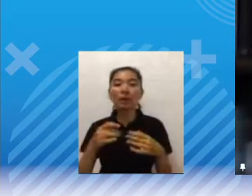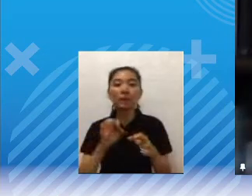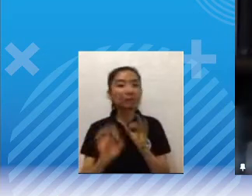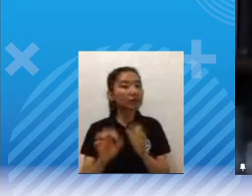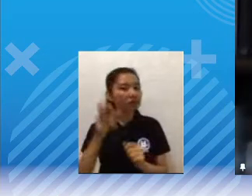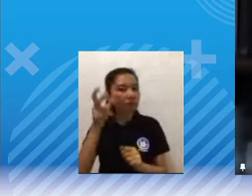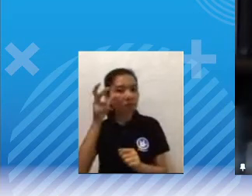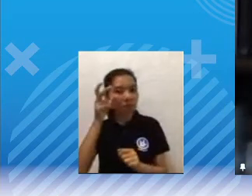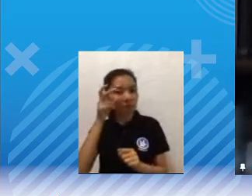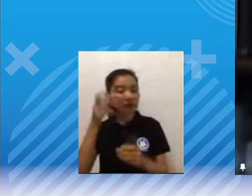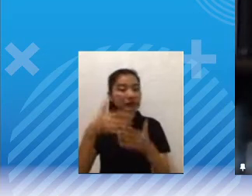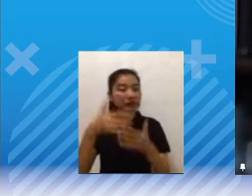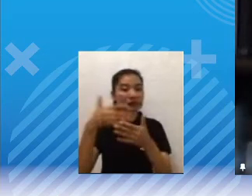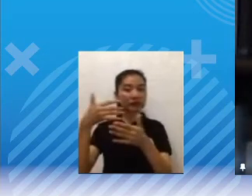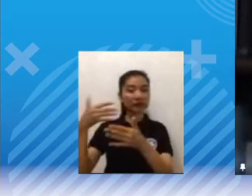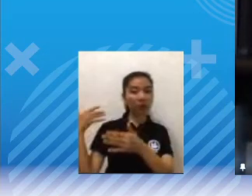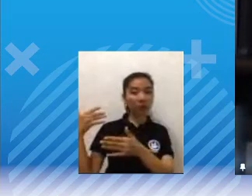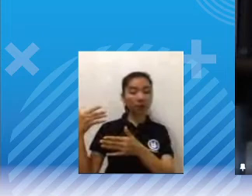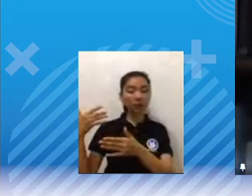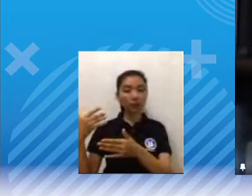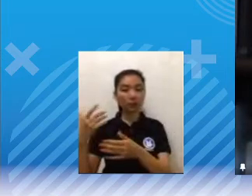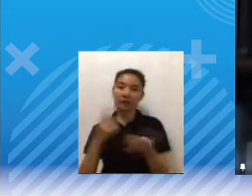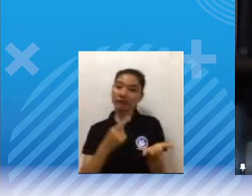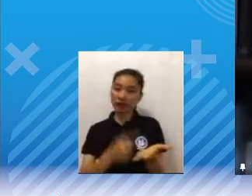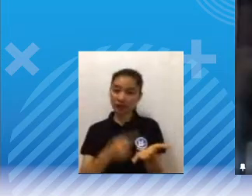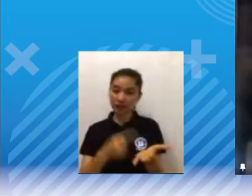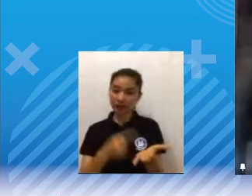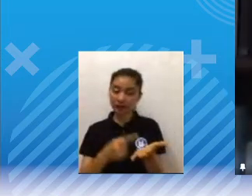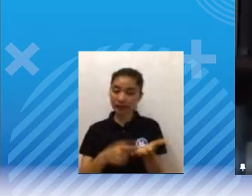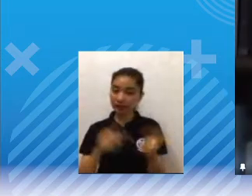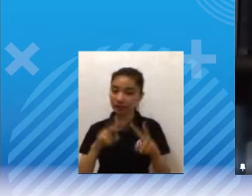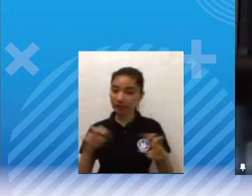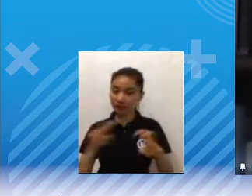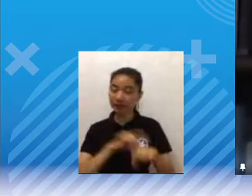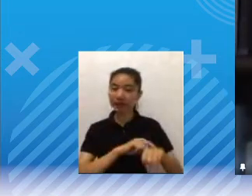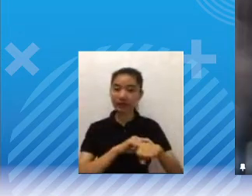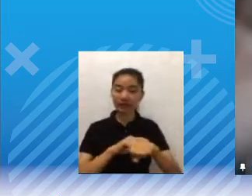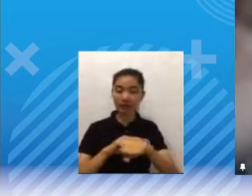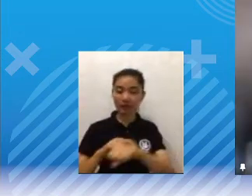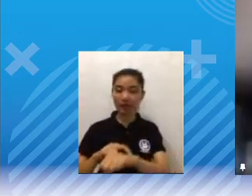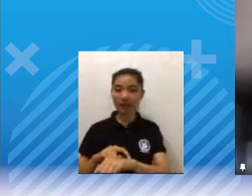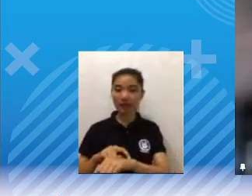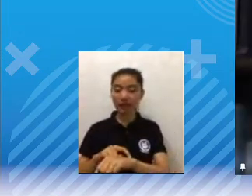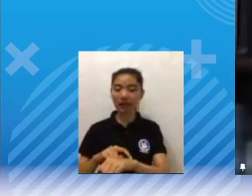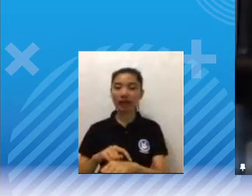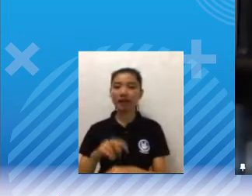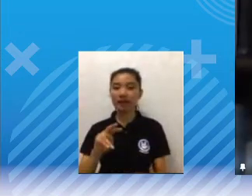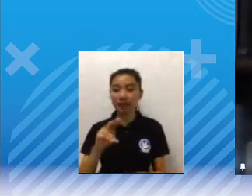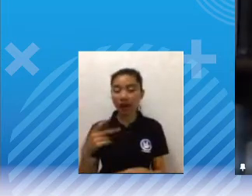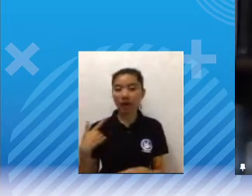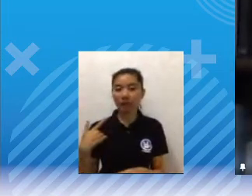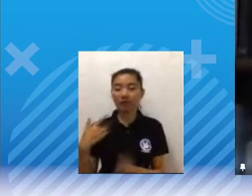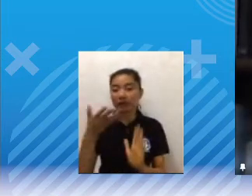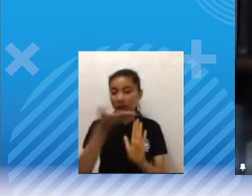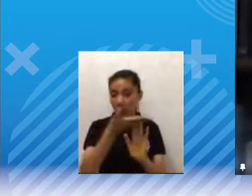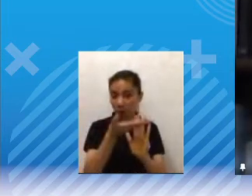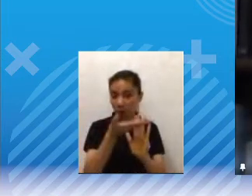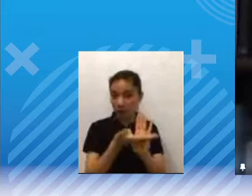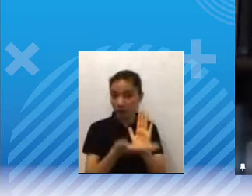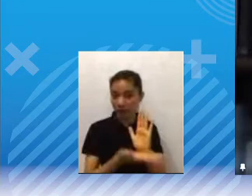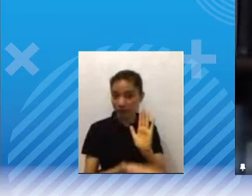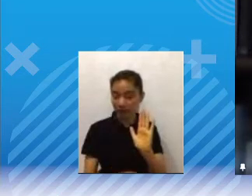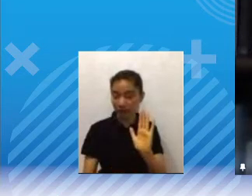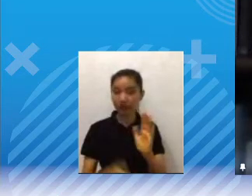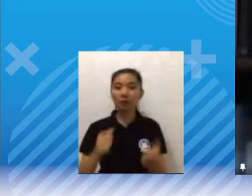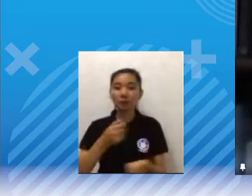mag-create tayo ng routine as much as possible. Tapos i-socialize po natin yung pamilya, ipaalala po natin sa ating mga ibang members